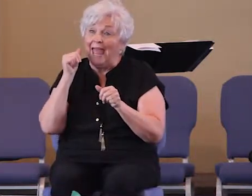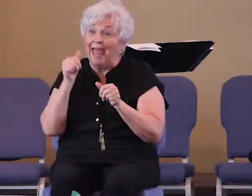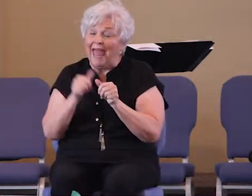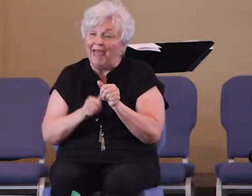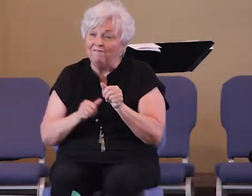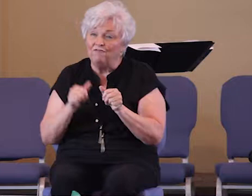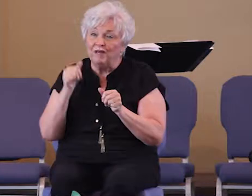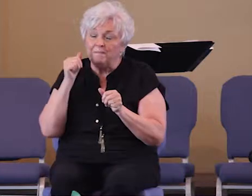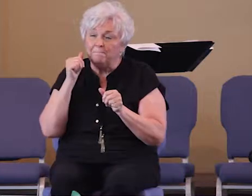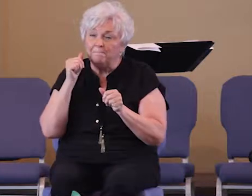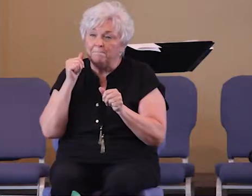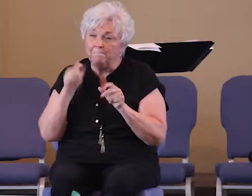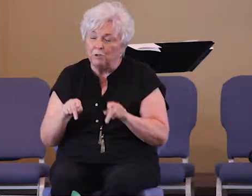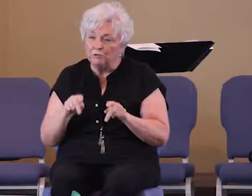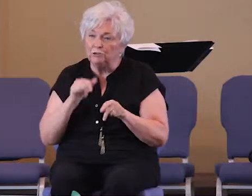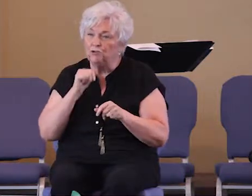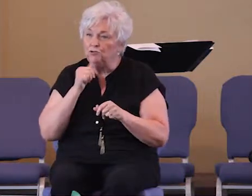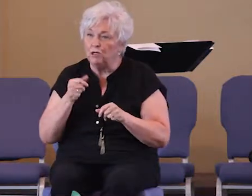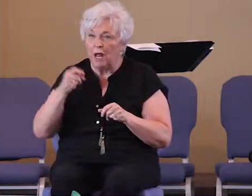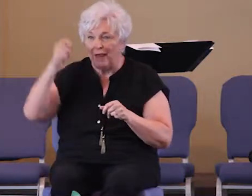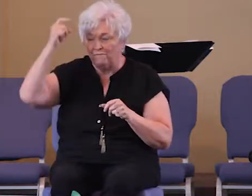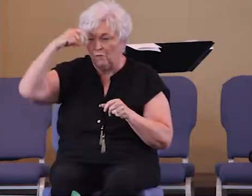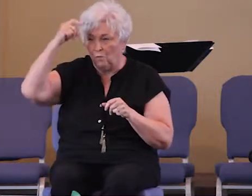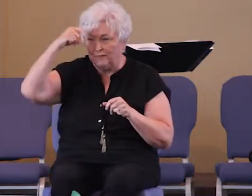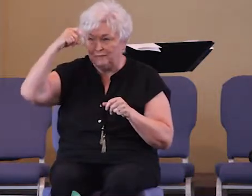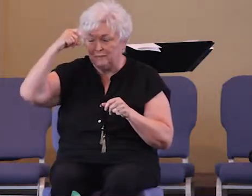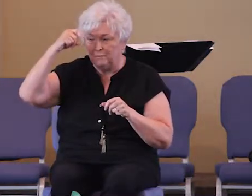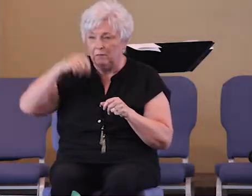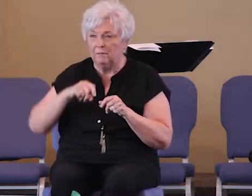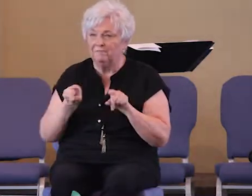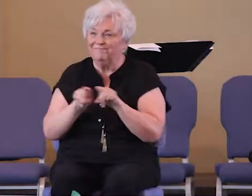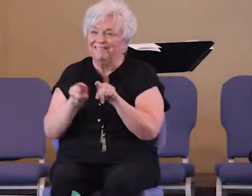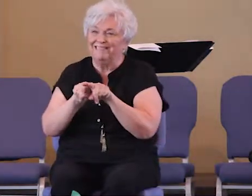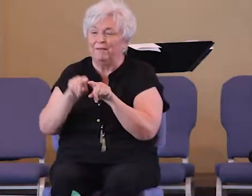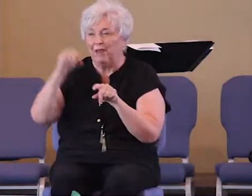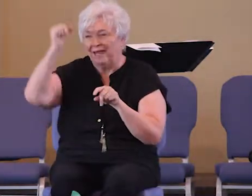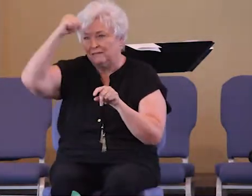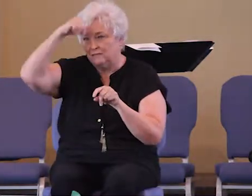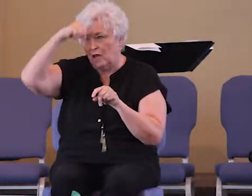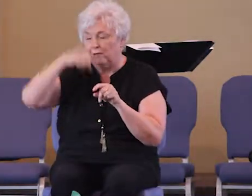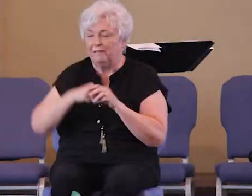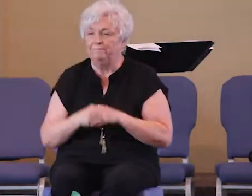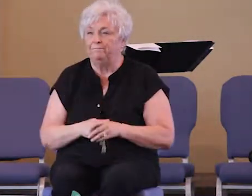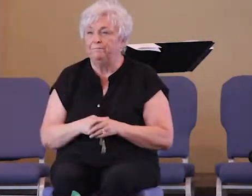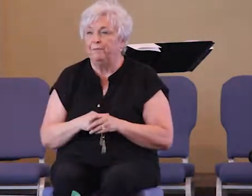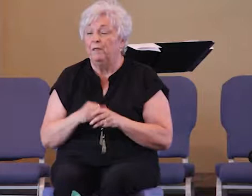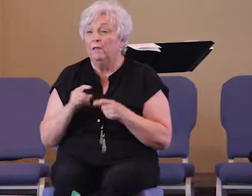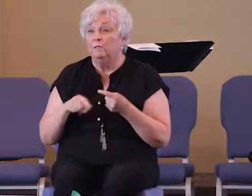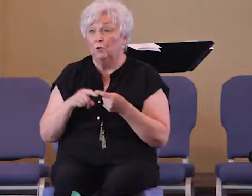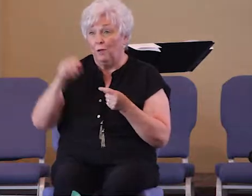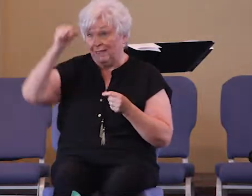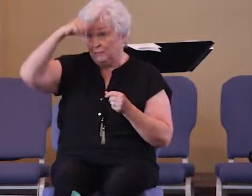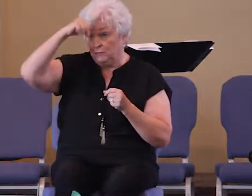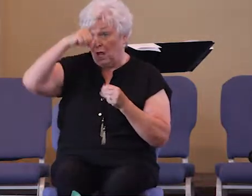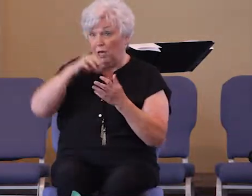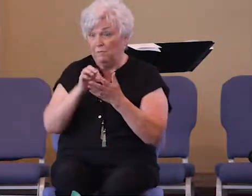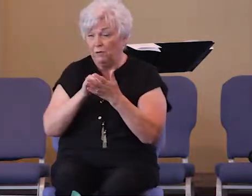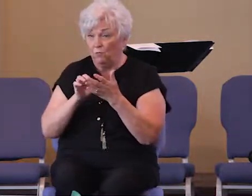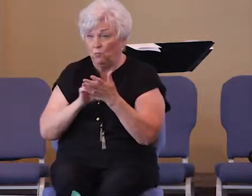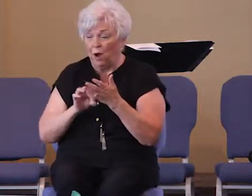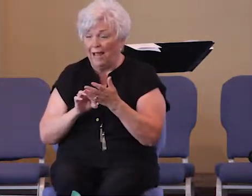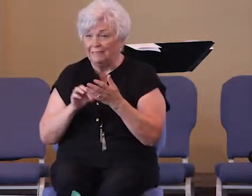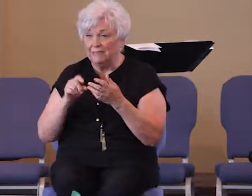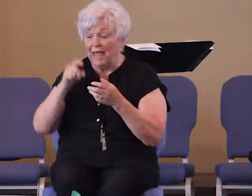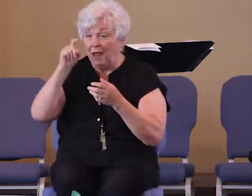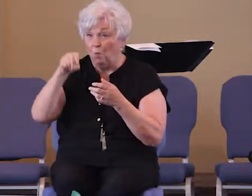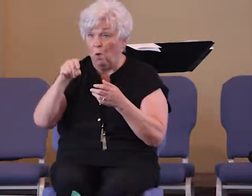doesn't have the wisdom that Solomon has. So when Solomon writes, a wise son accepts his